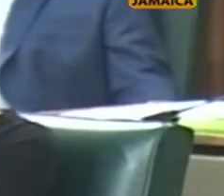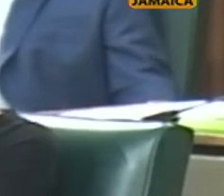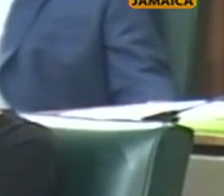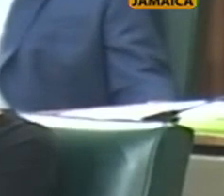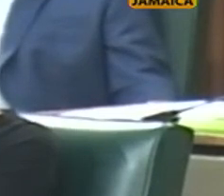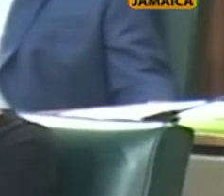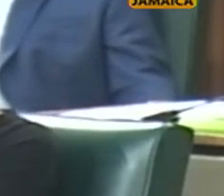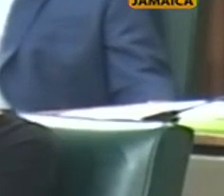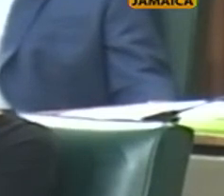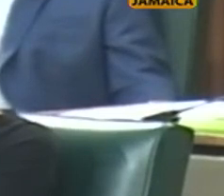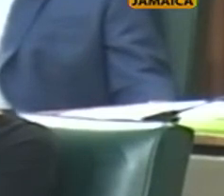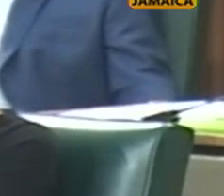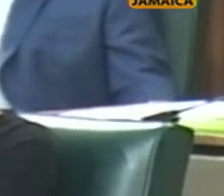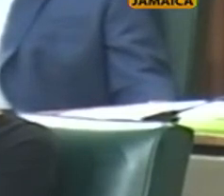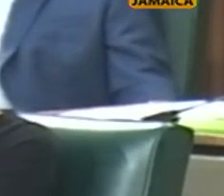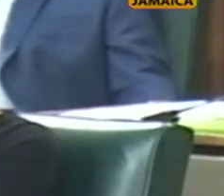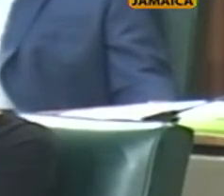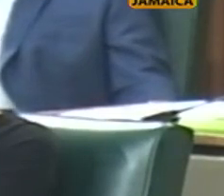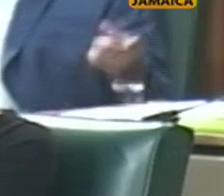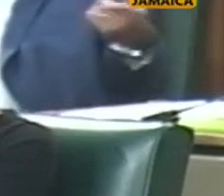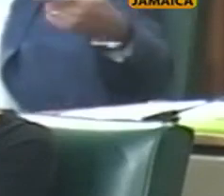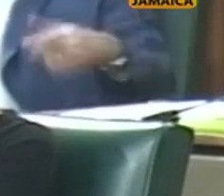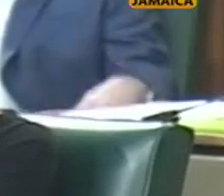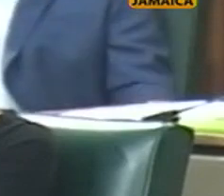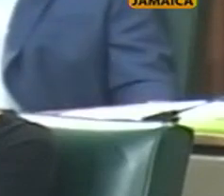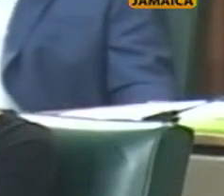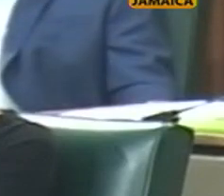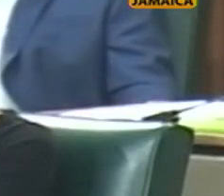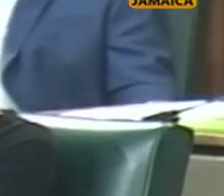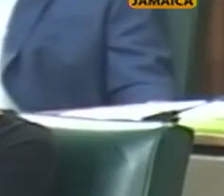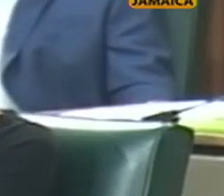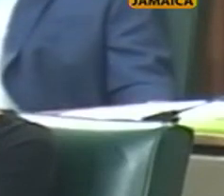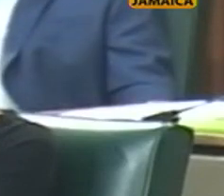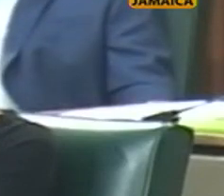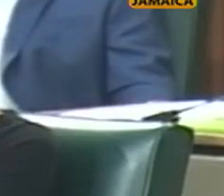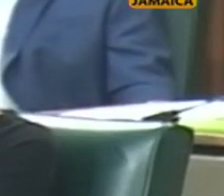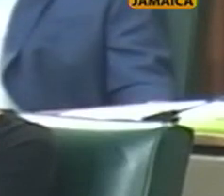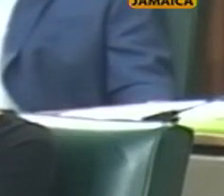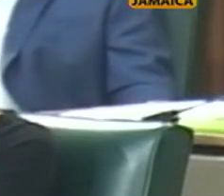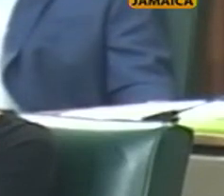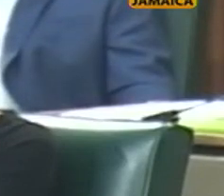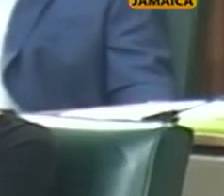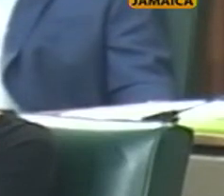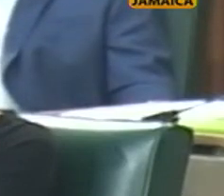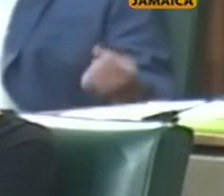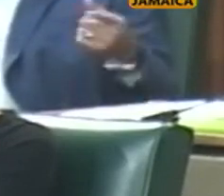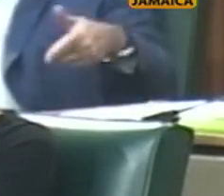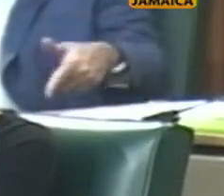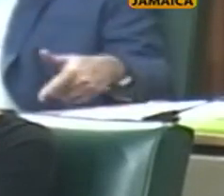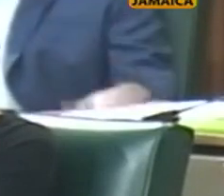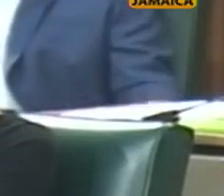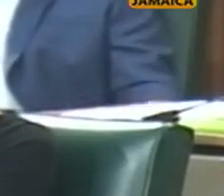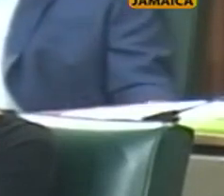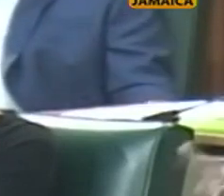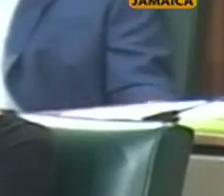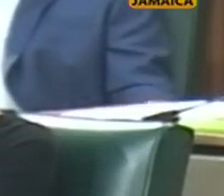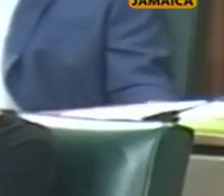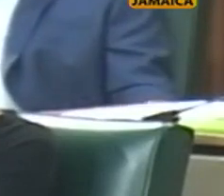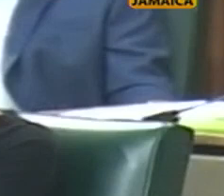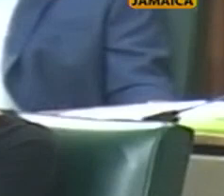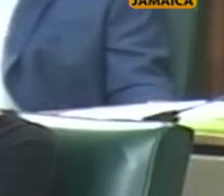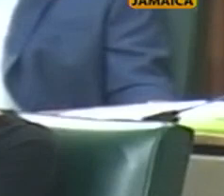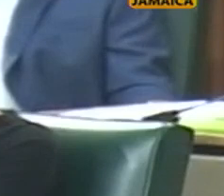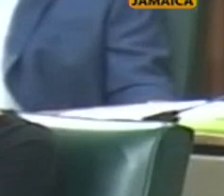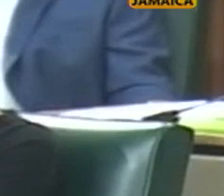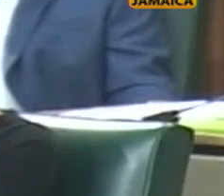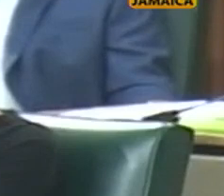Council may by order declare any geographically defined area within a single continuous boundary in Jamaica as a zone